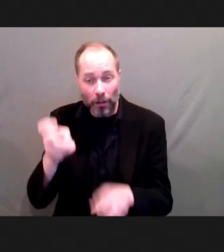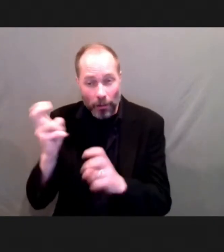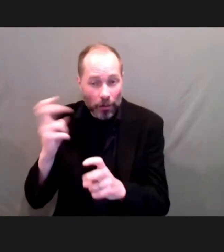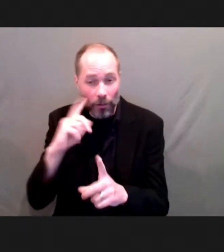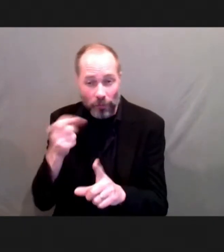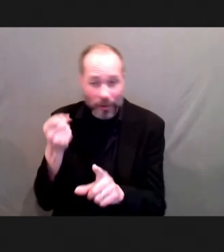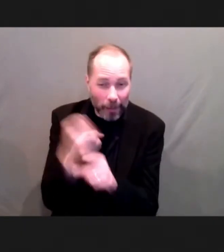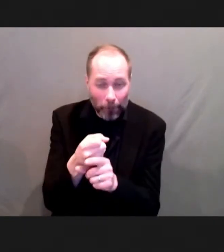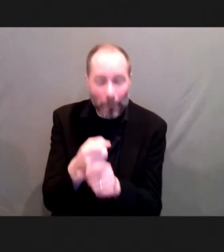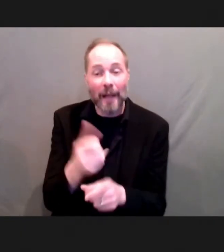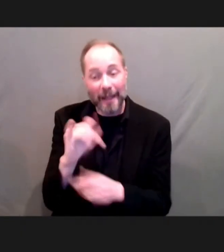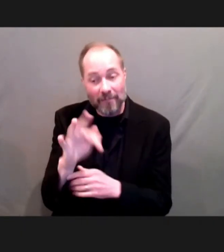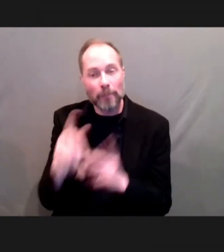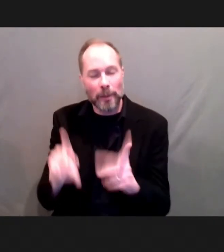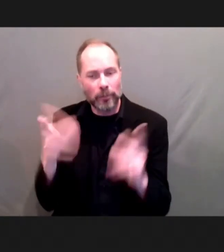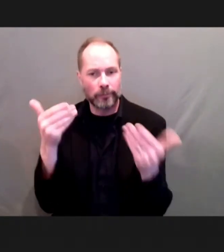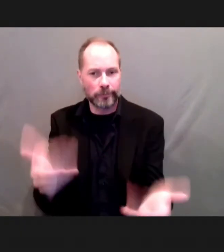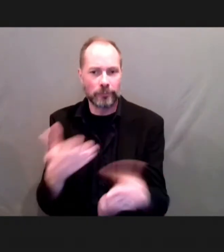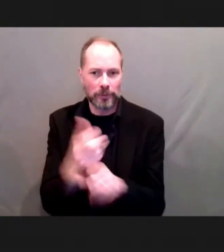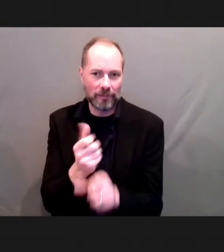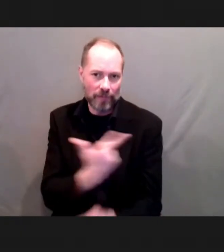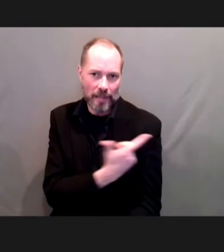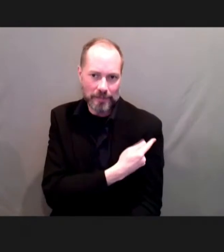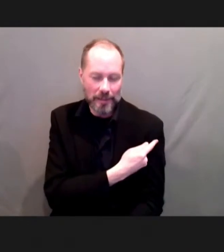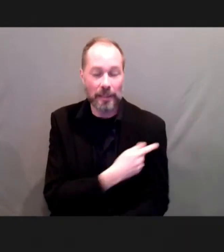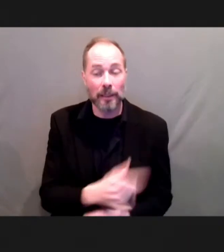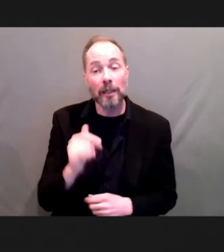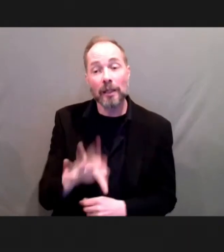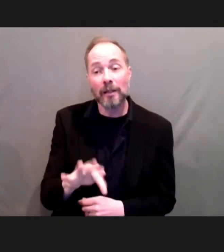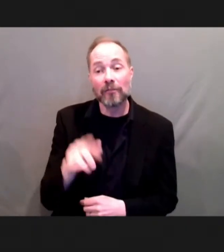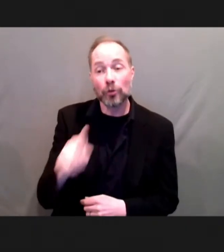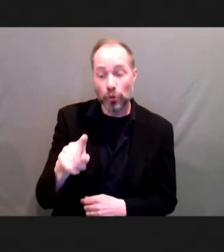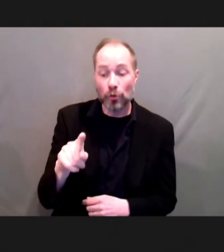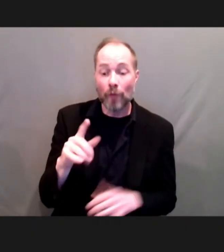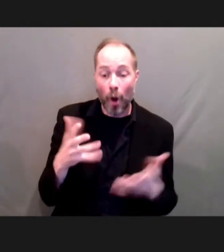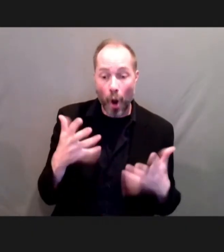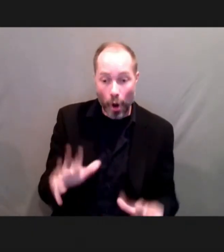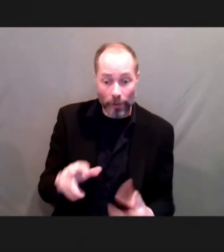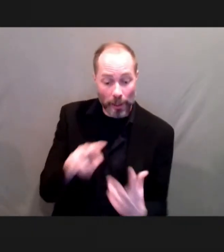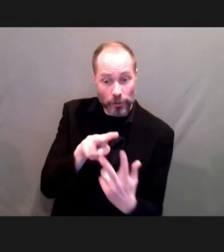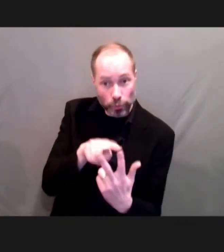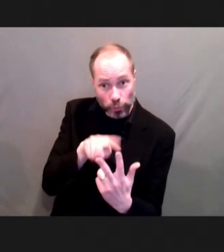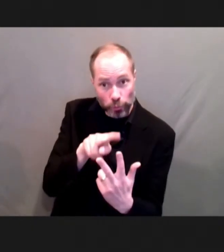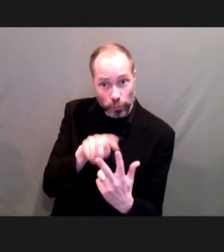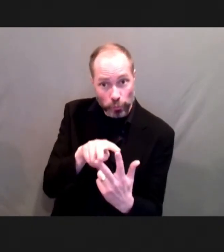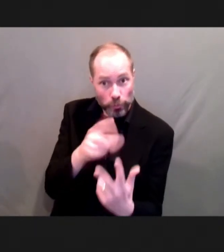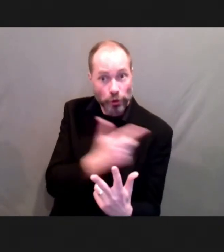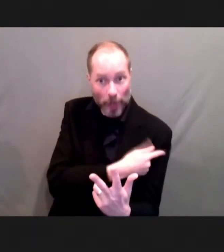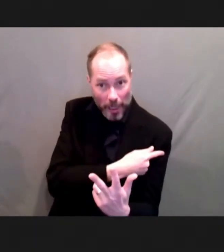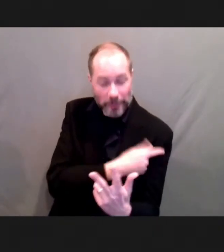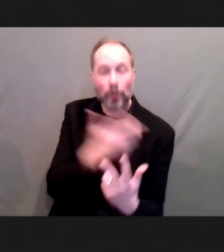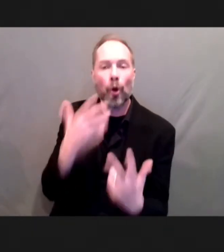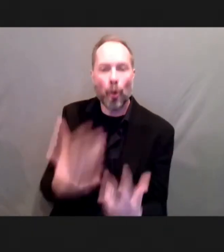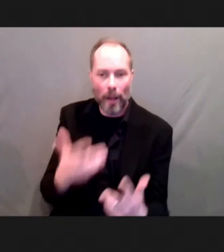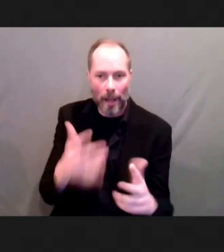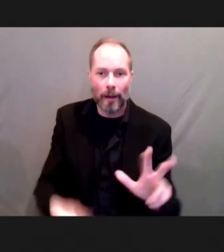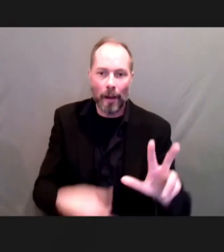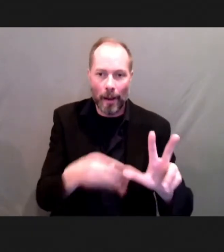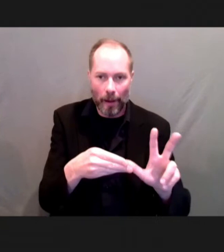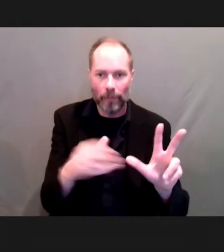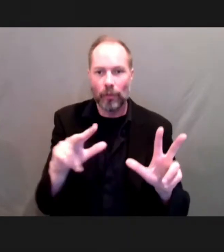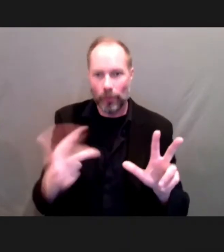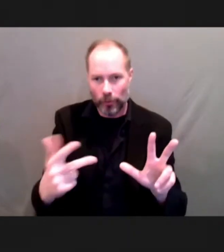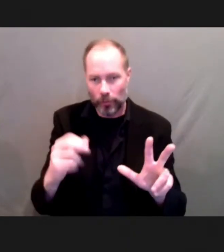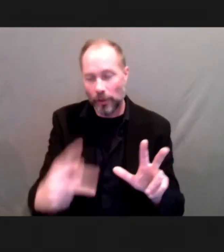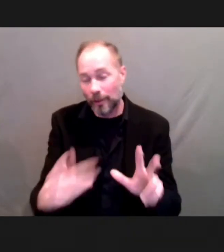impacts if people make the choice to get vaccinated. And if you've been vaccinated twice, please go ahead and get that third shot.